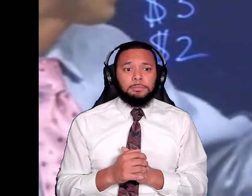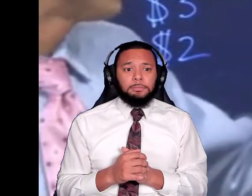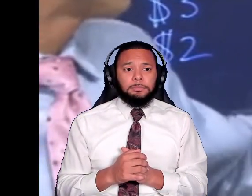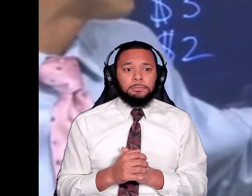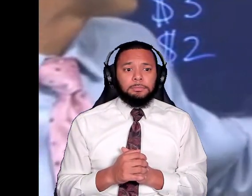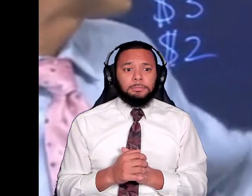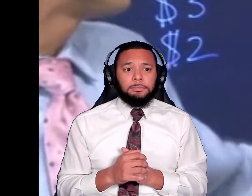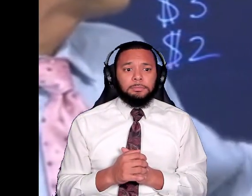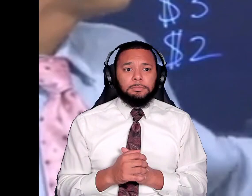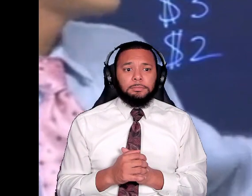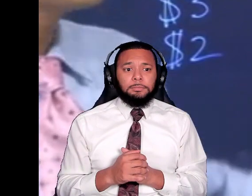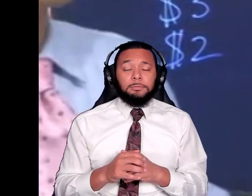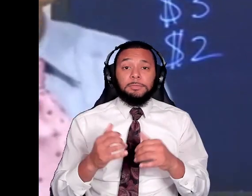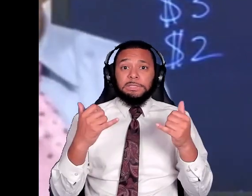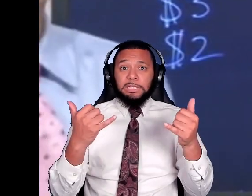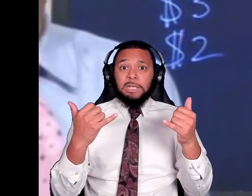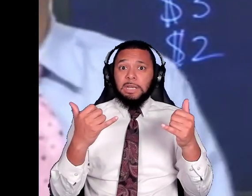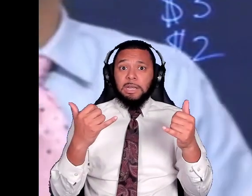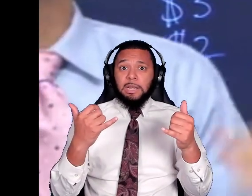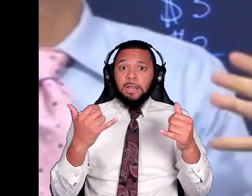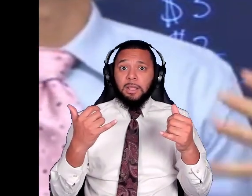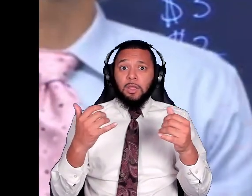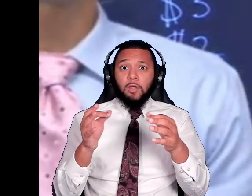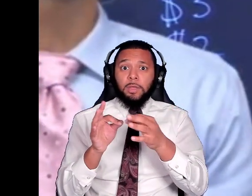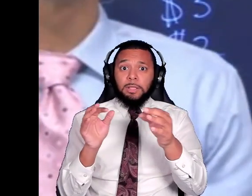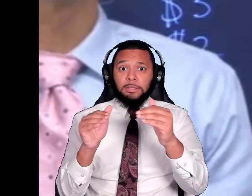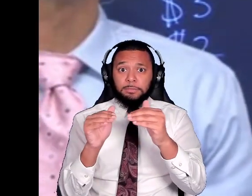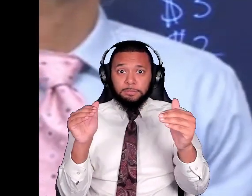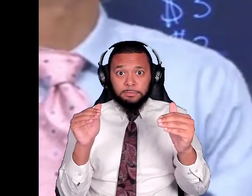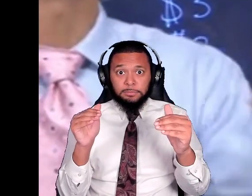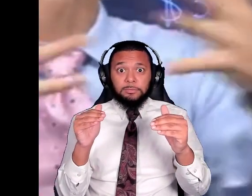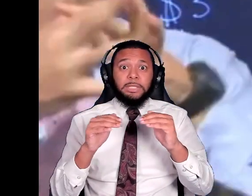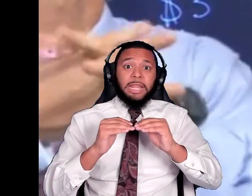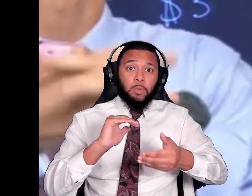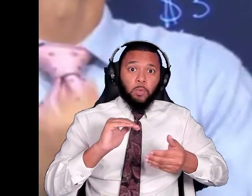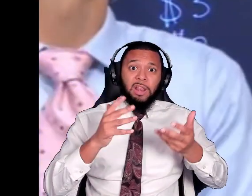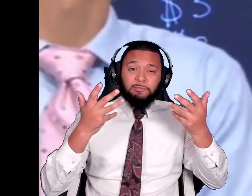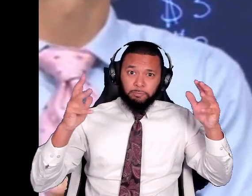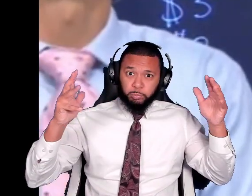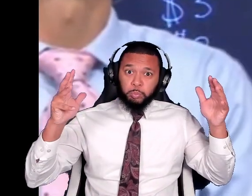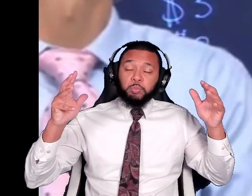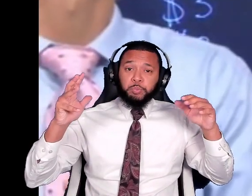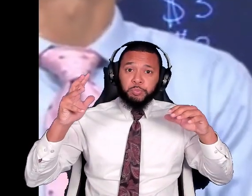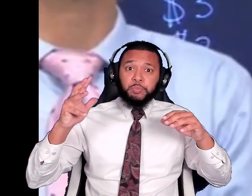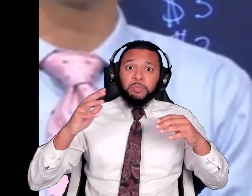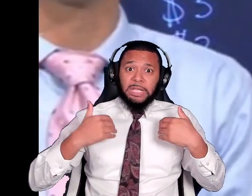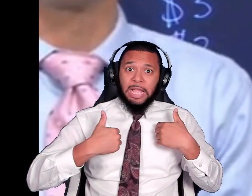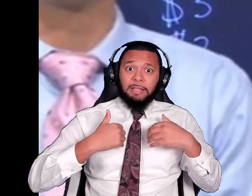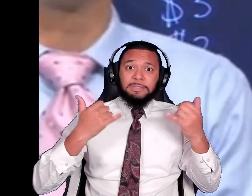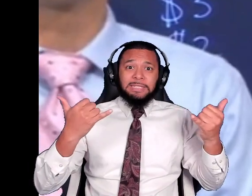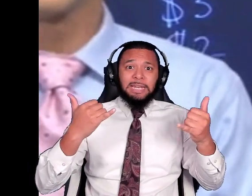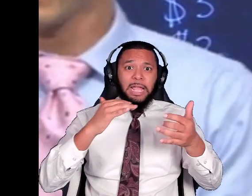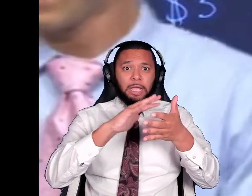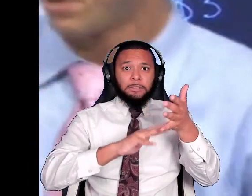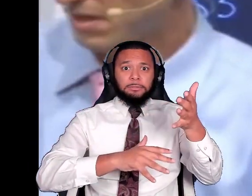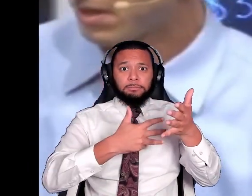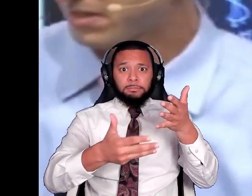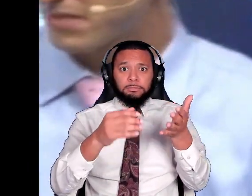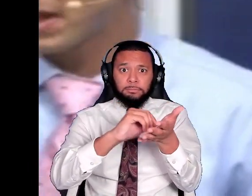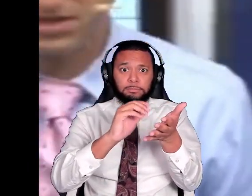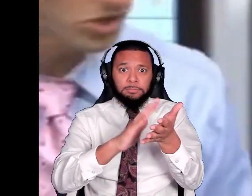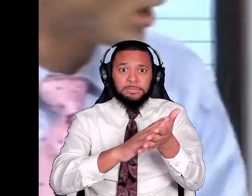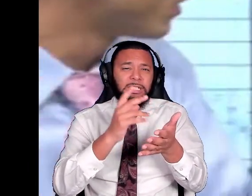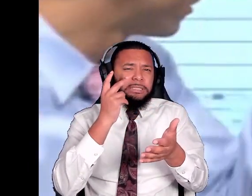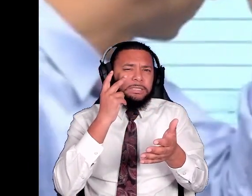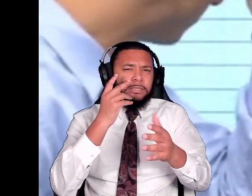Well, now we have our two linear inequalities, and we can graph them and see where the overlapping solution region is.